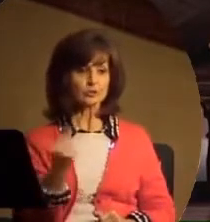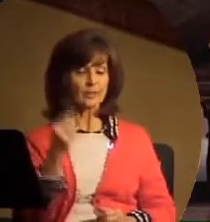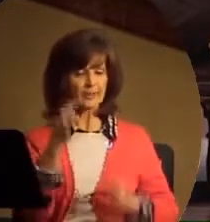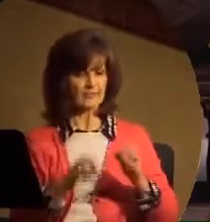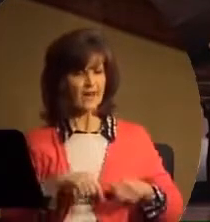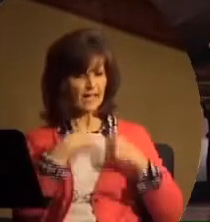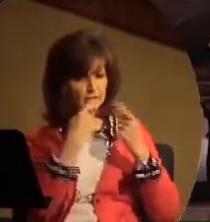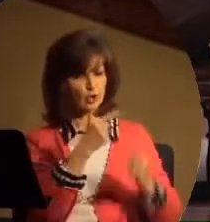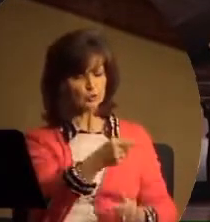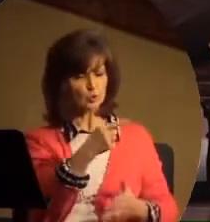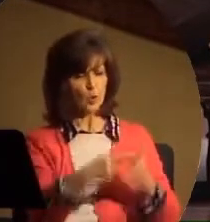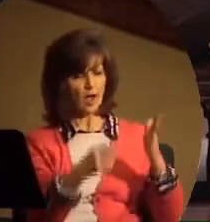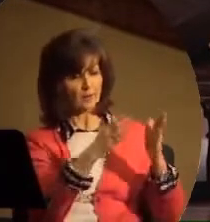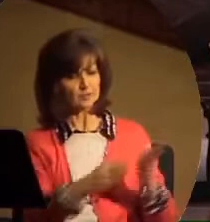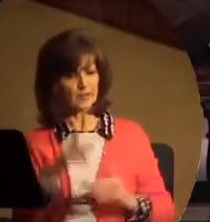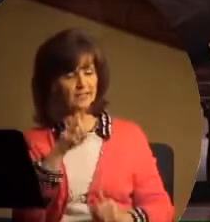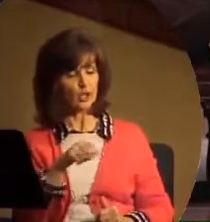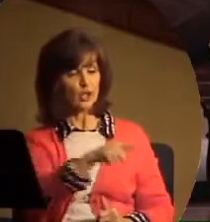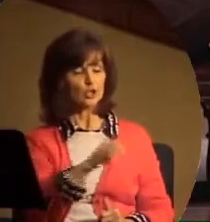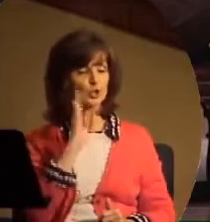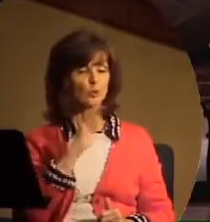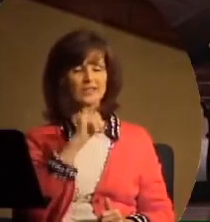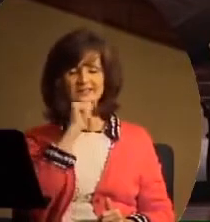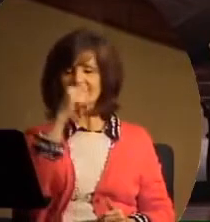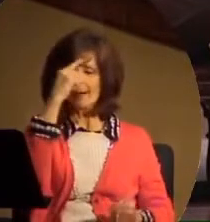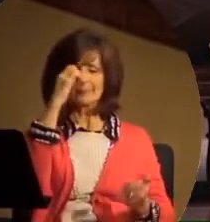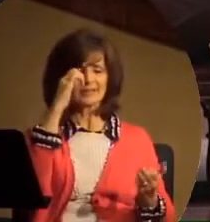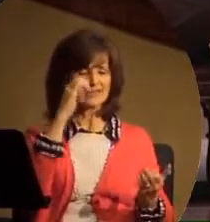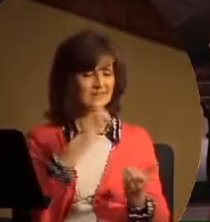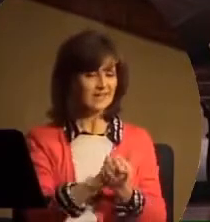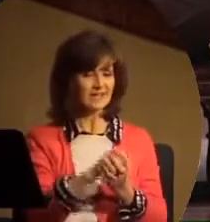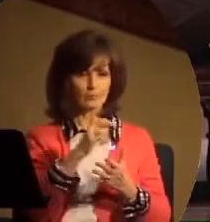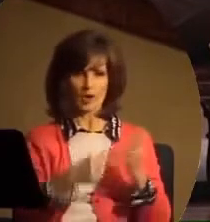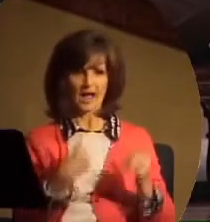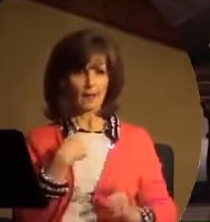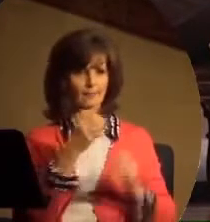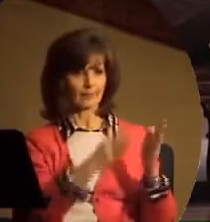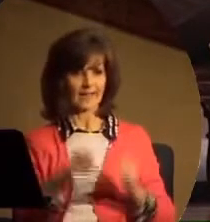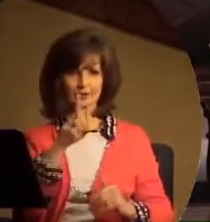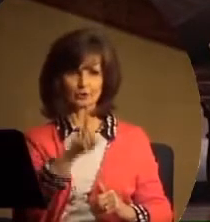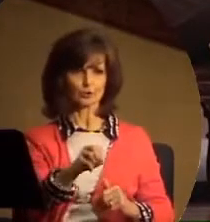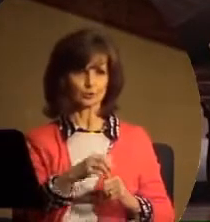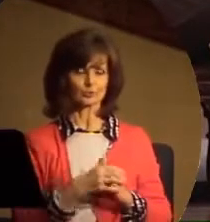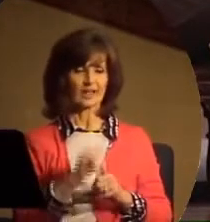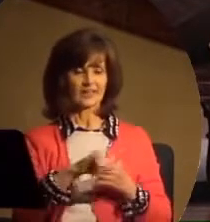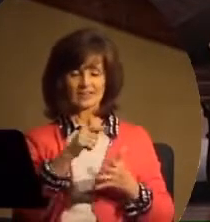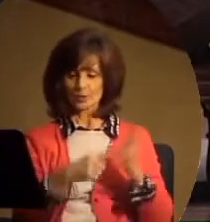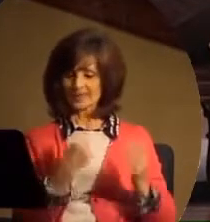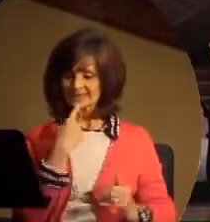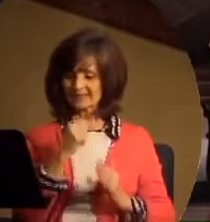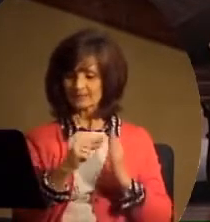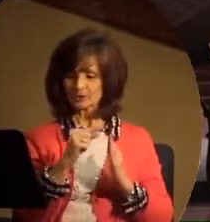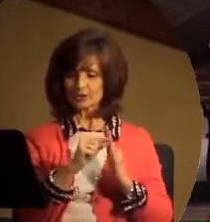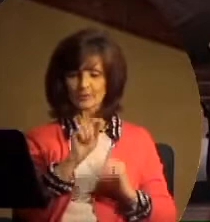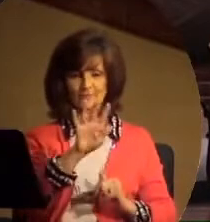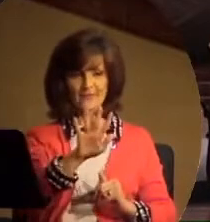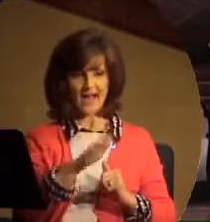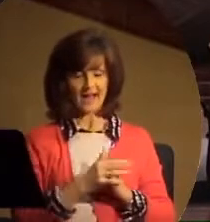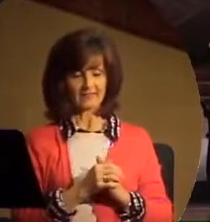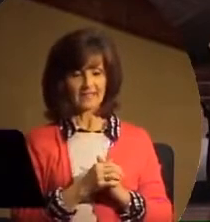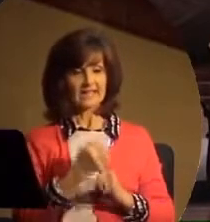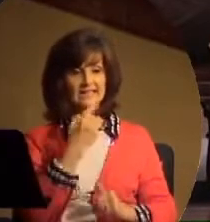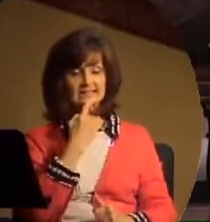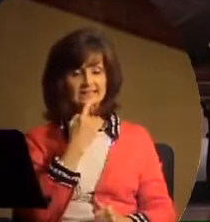I told you what I was getting ready to do, you wouldn't even believe what I'm getting ready to do. That's what he said there in verse number 5. He